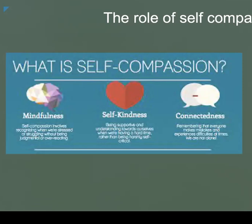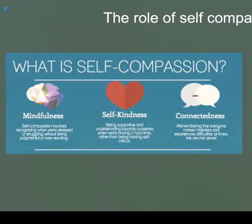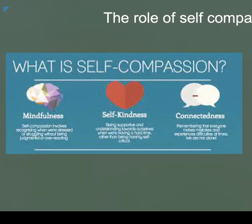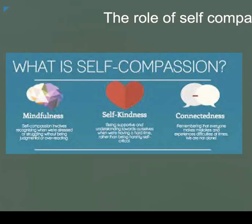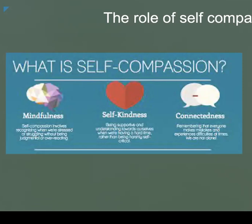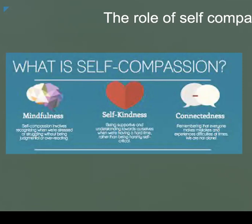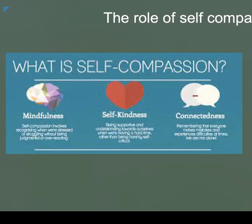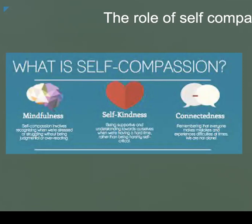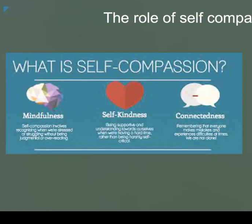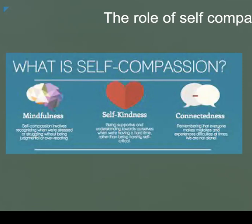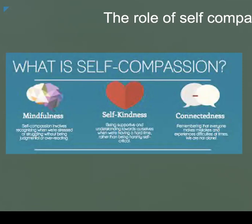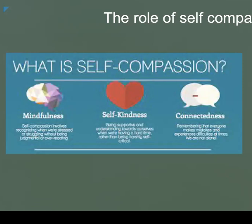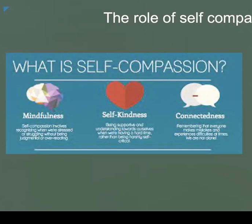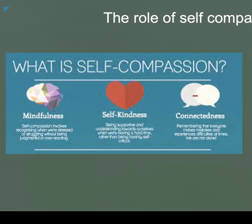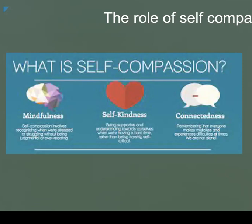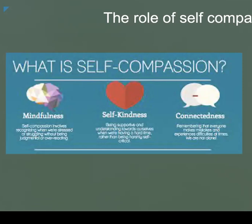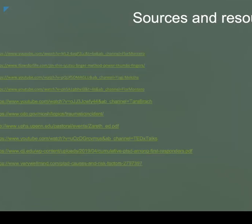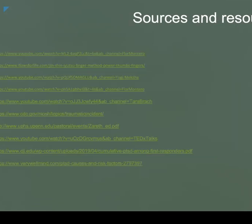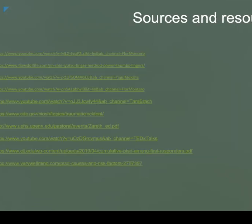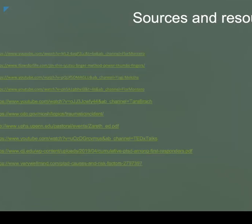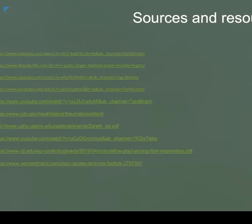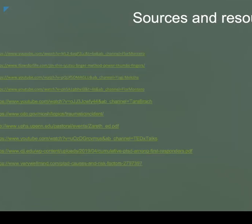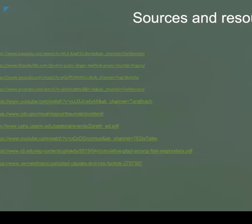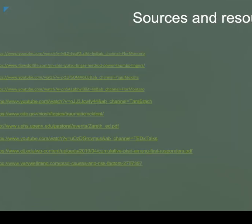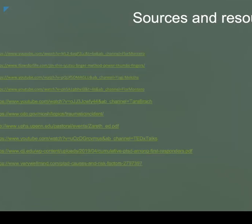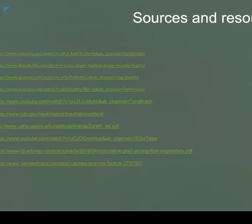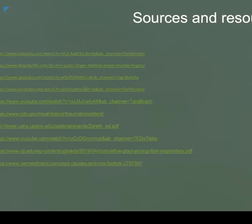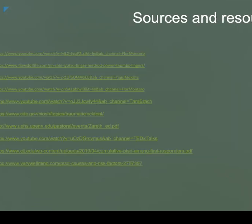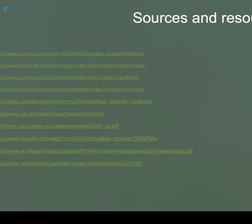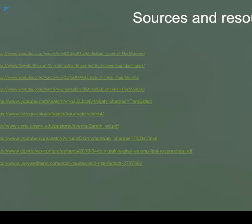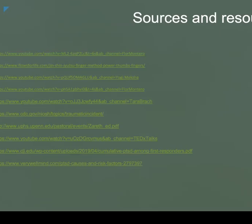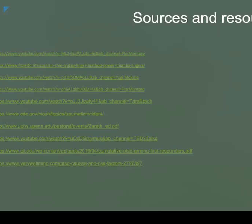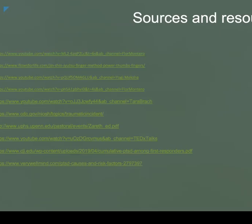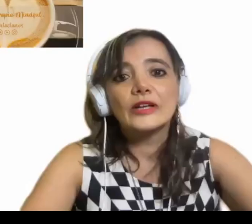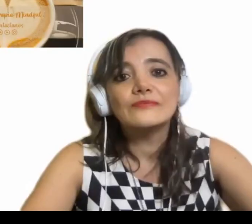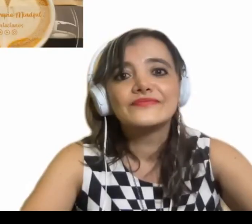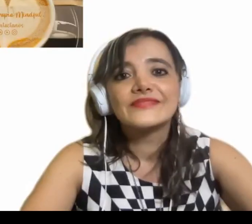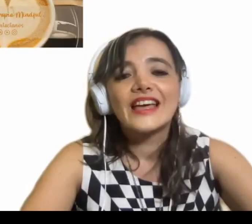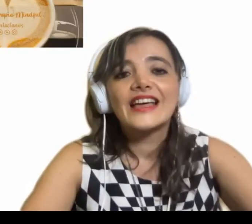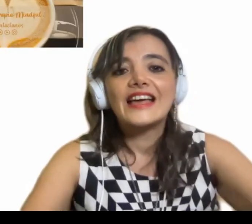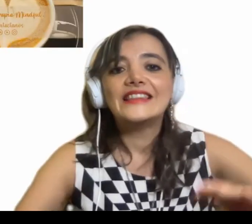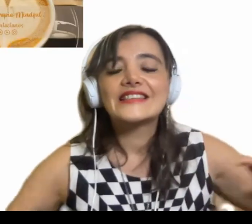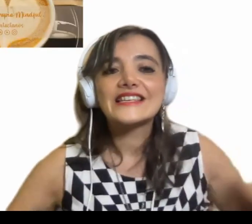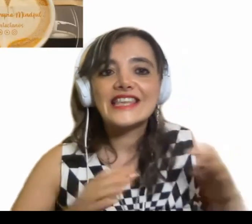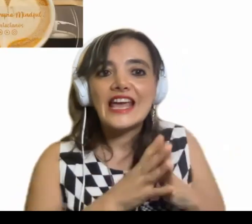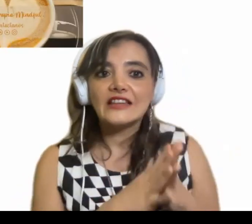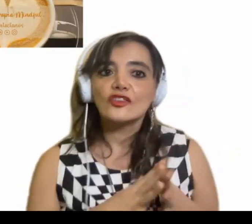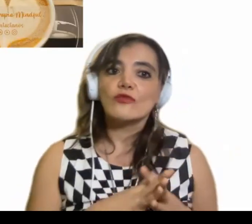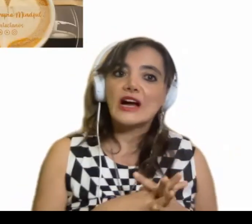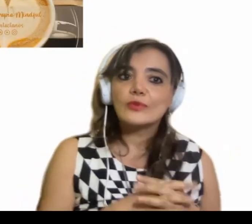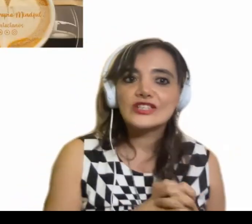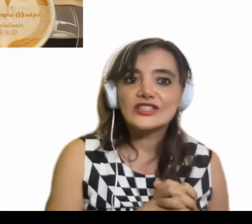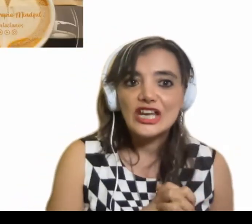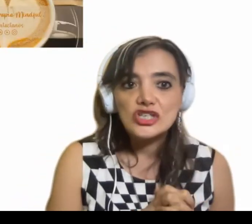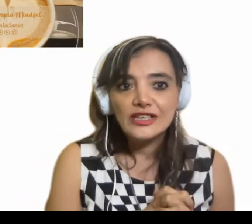the cause of many health mental health problems. So watch out for that. And well, this is the end